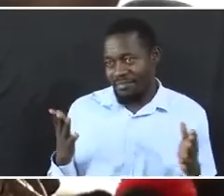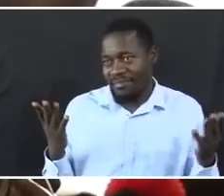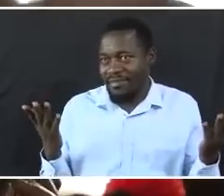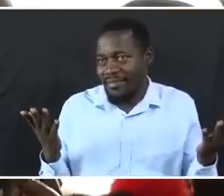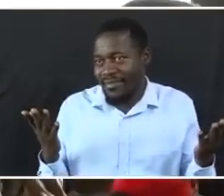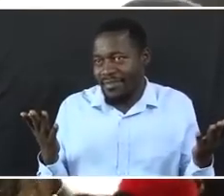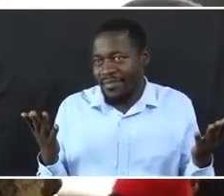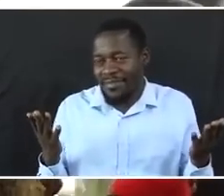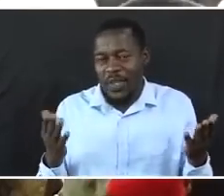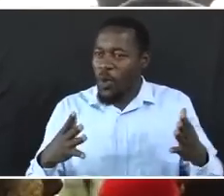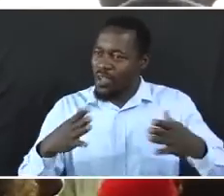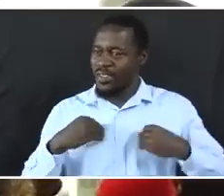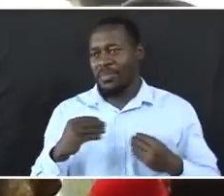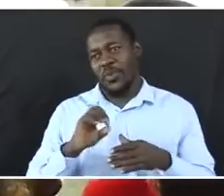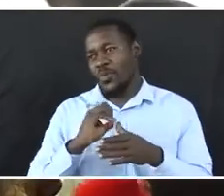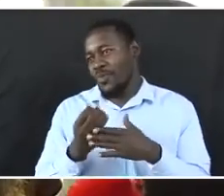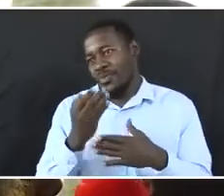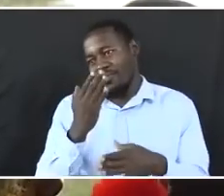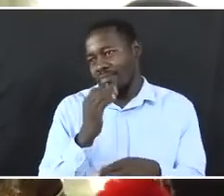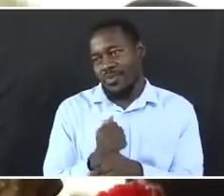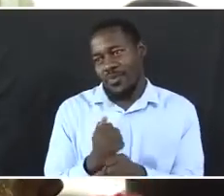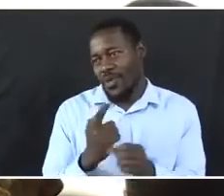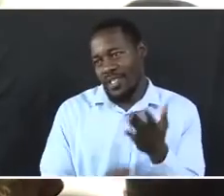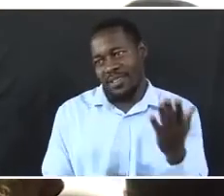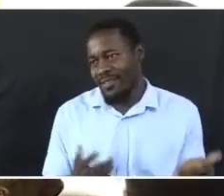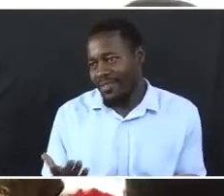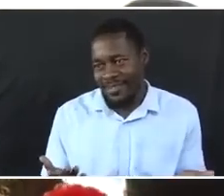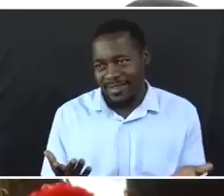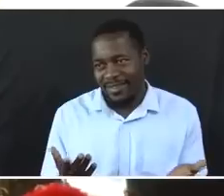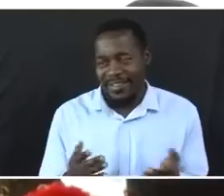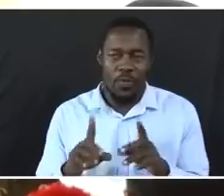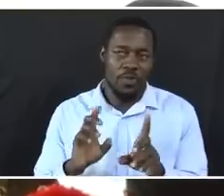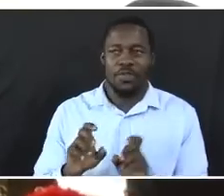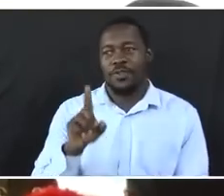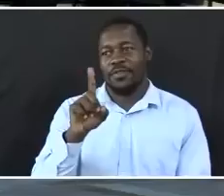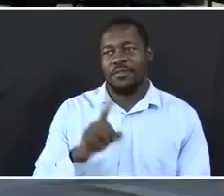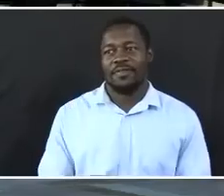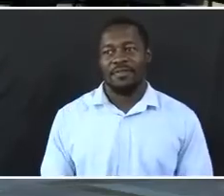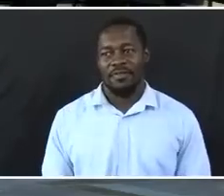For you, just accept. I don't know what your thoughts are.